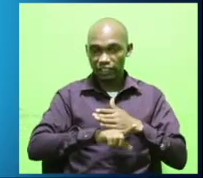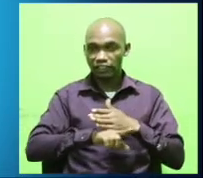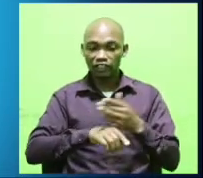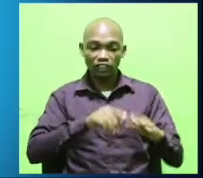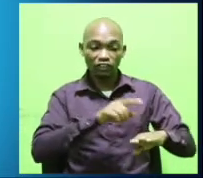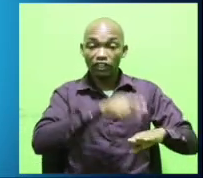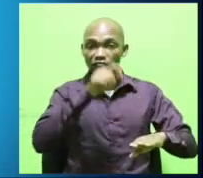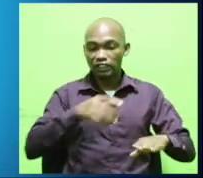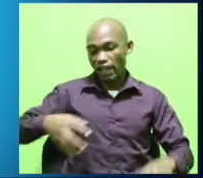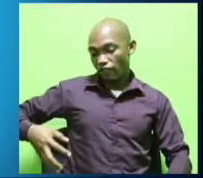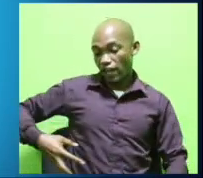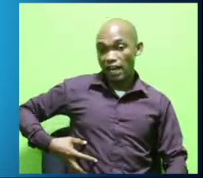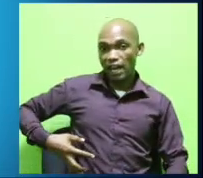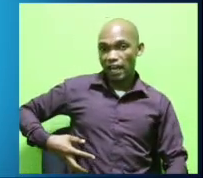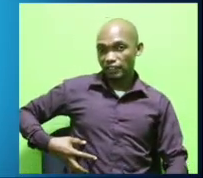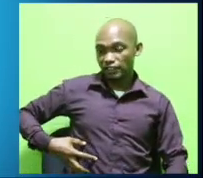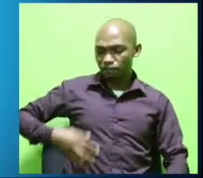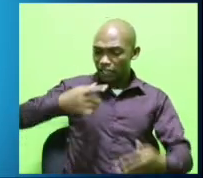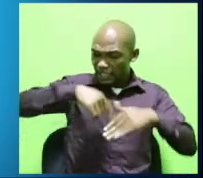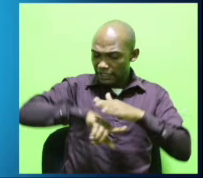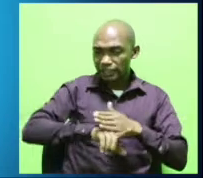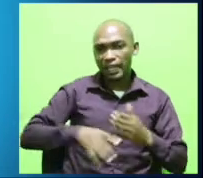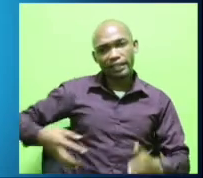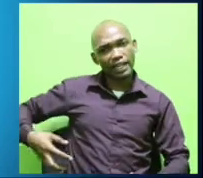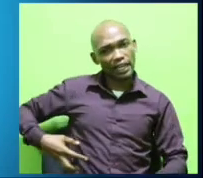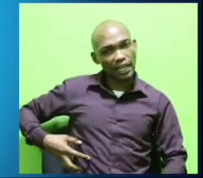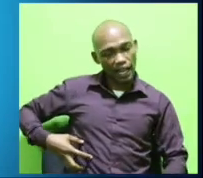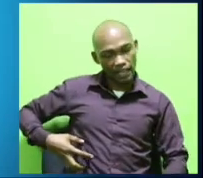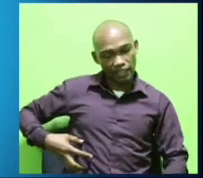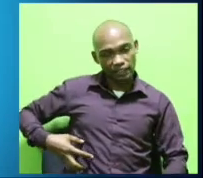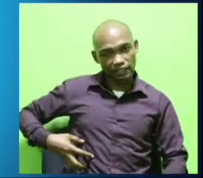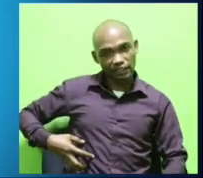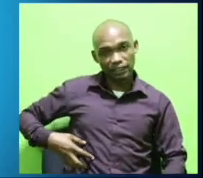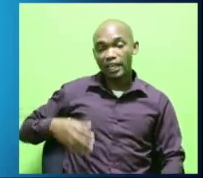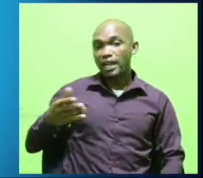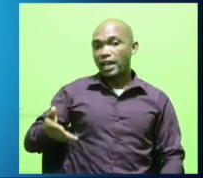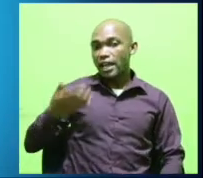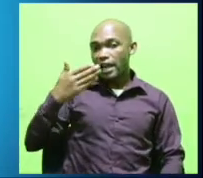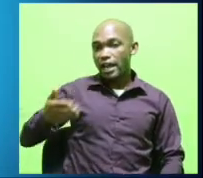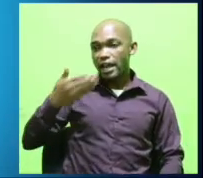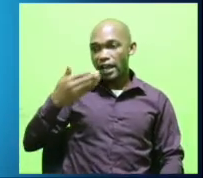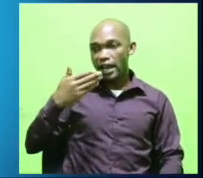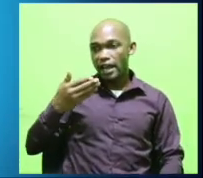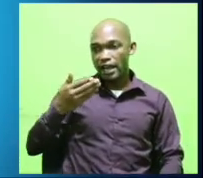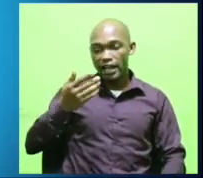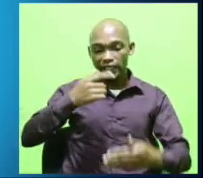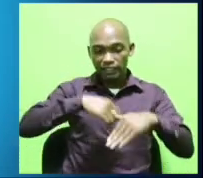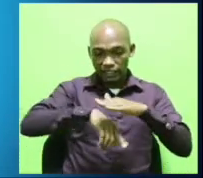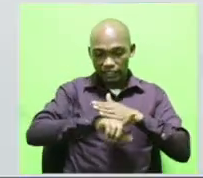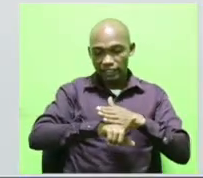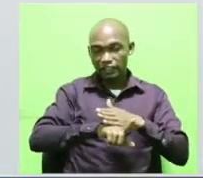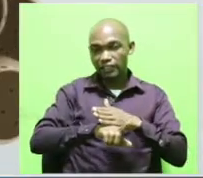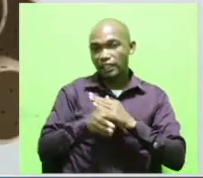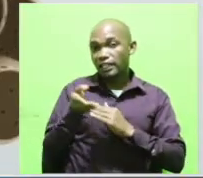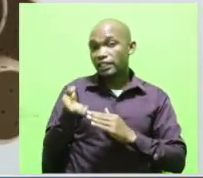and finally reaches the lungs. Inside the lungs, from the bronchioles, air enters the hollow